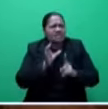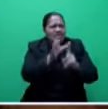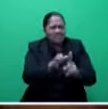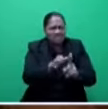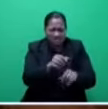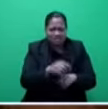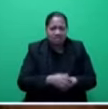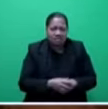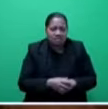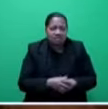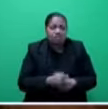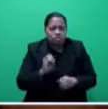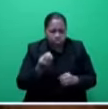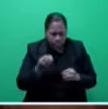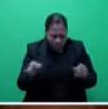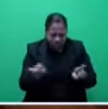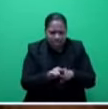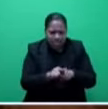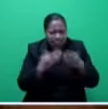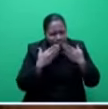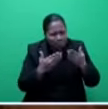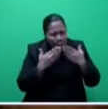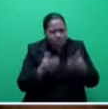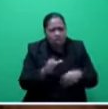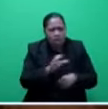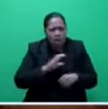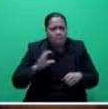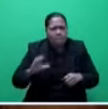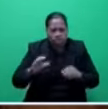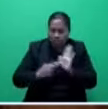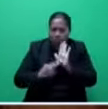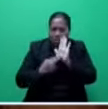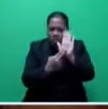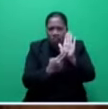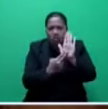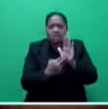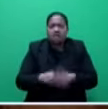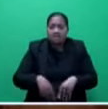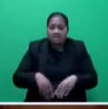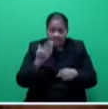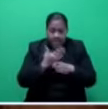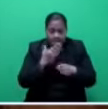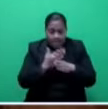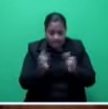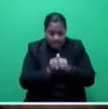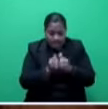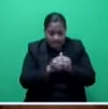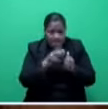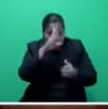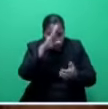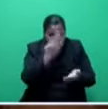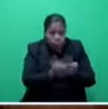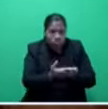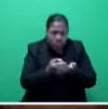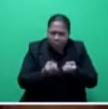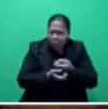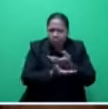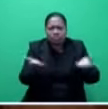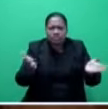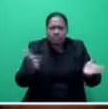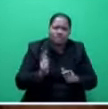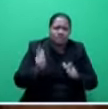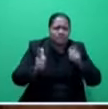was also commended by the Commissioner Northern, including the fact that worksheets were delivered to very remote locations, furthering our quest